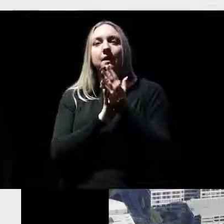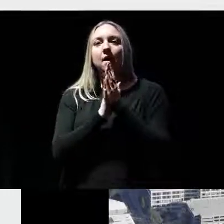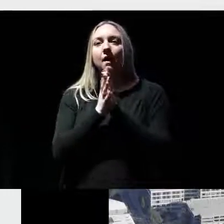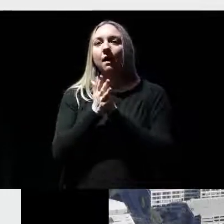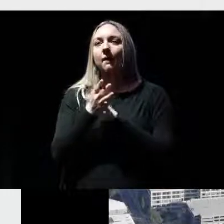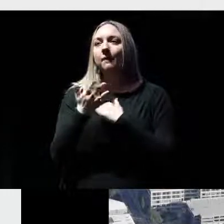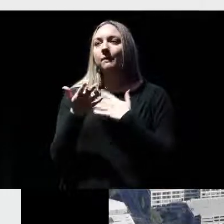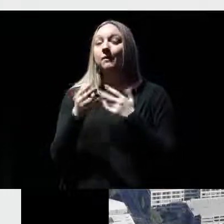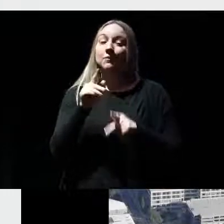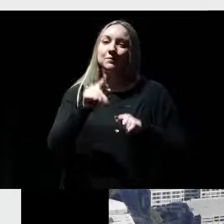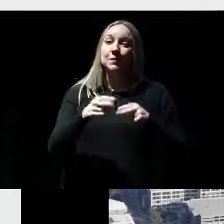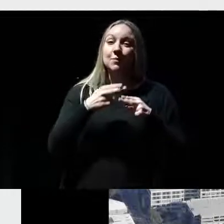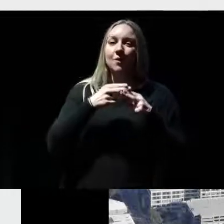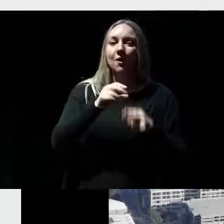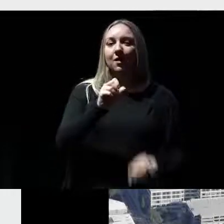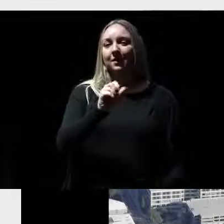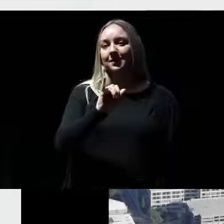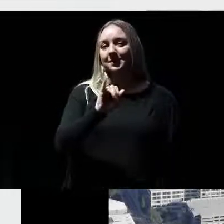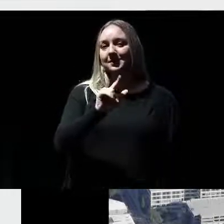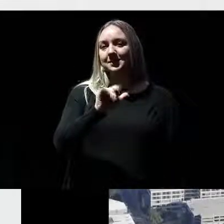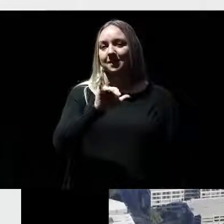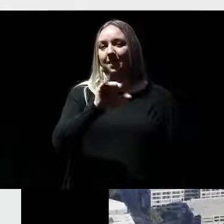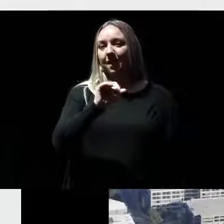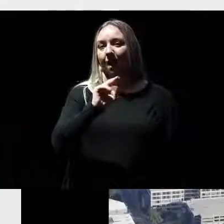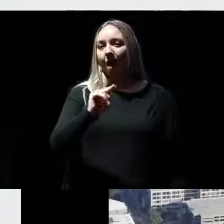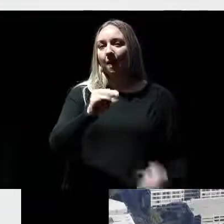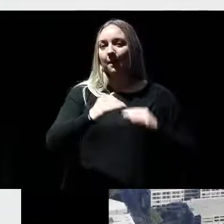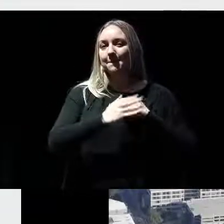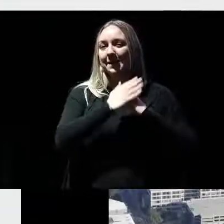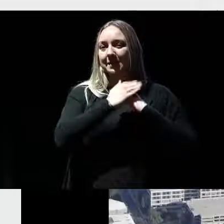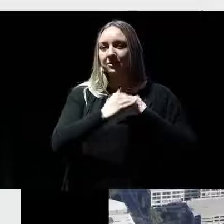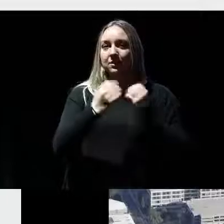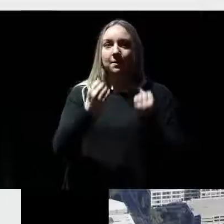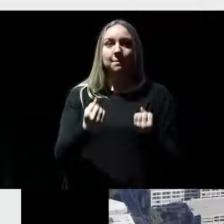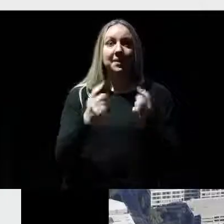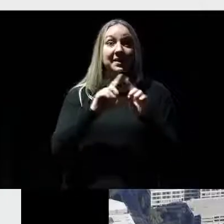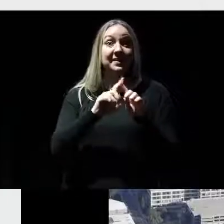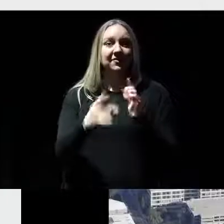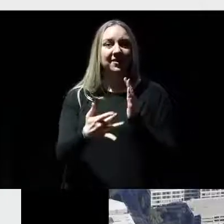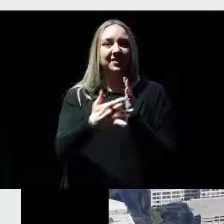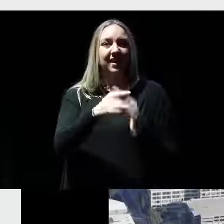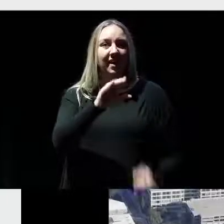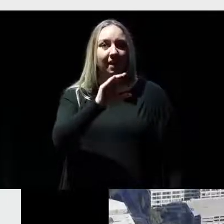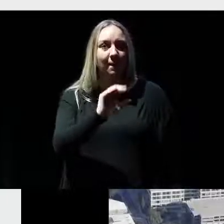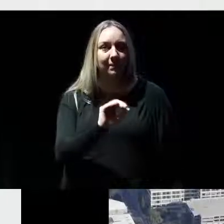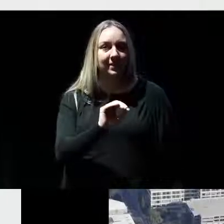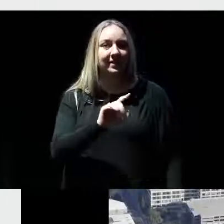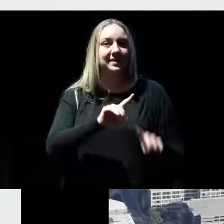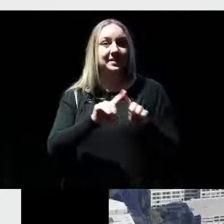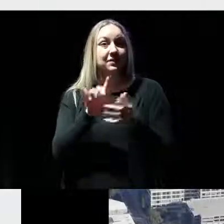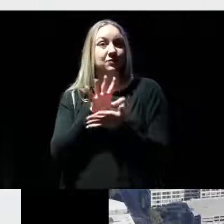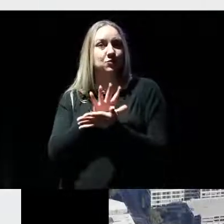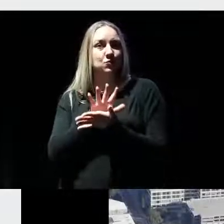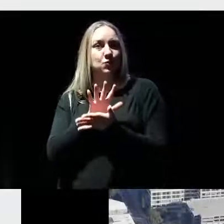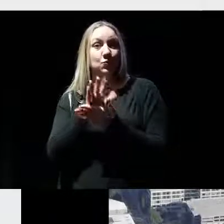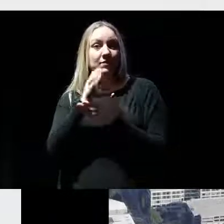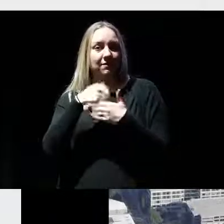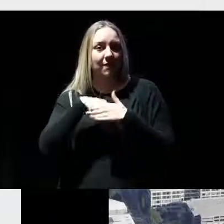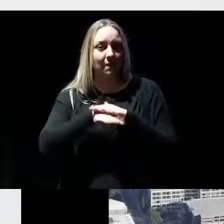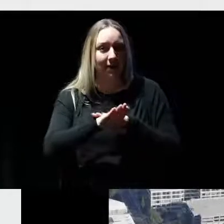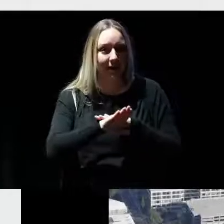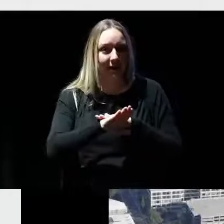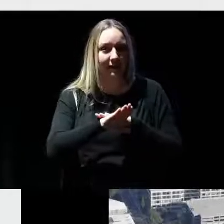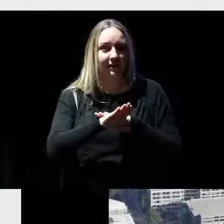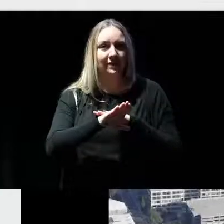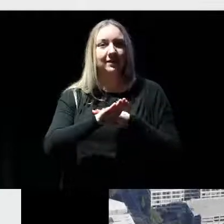people call it Silicon Beach. A number of tech companies and schools have moved in. Loyola Marymount